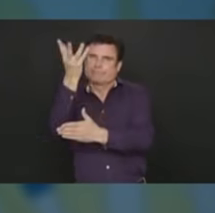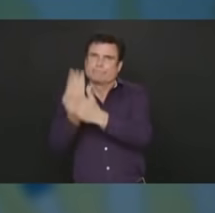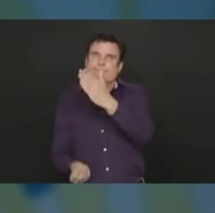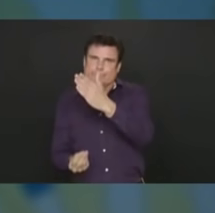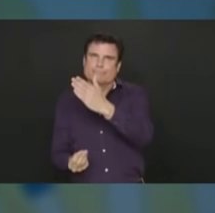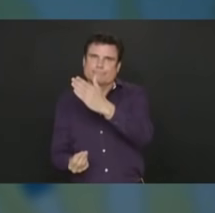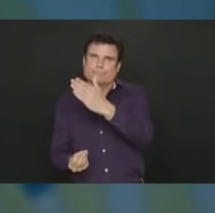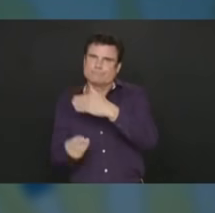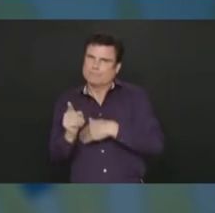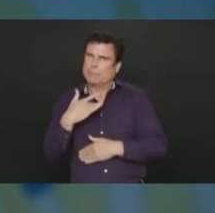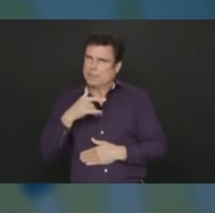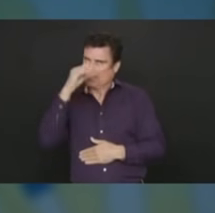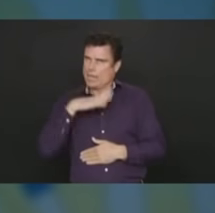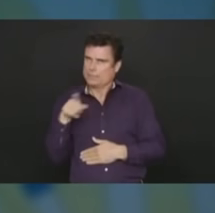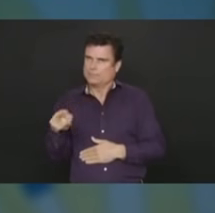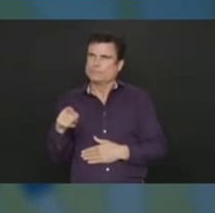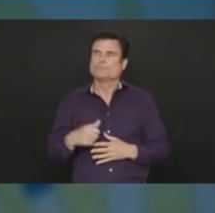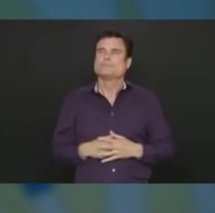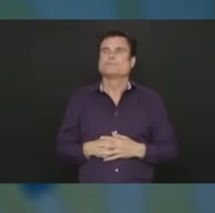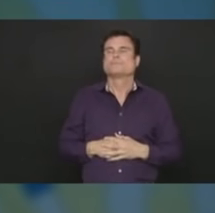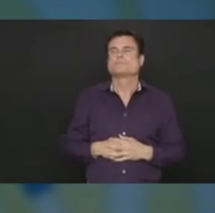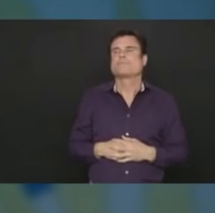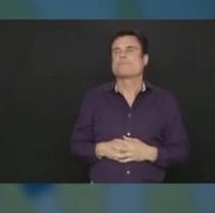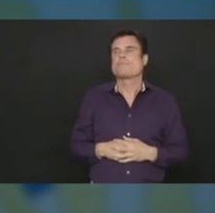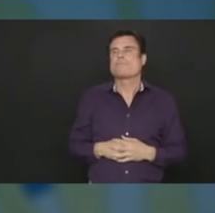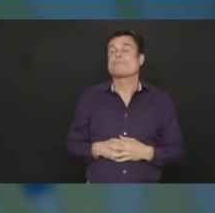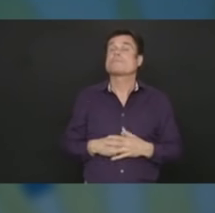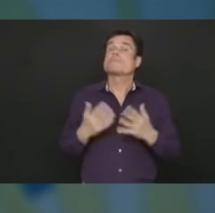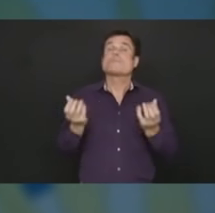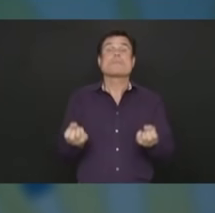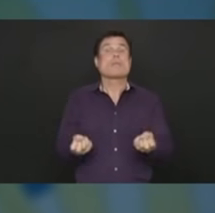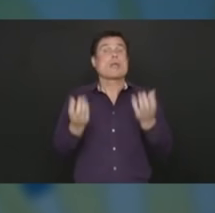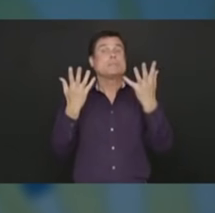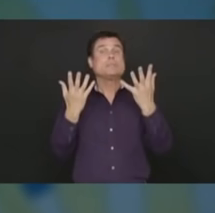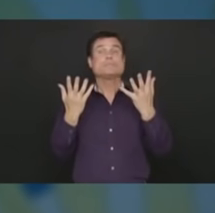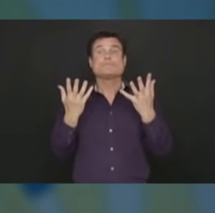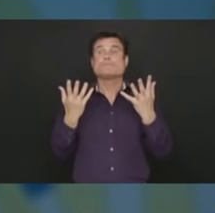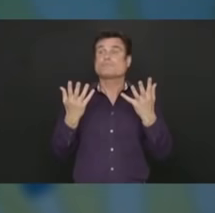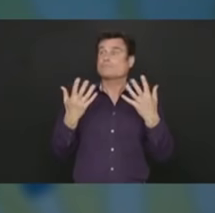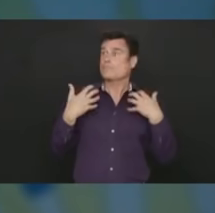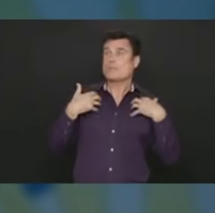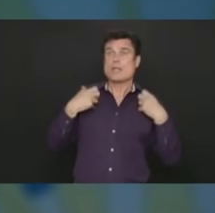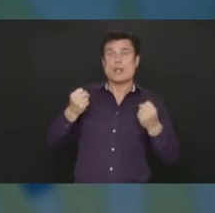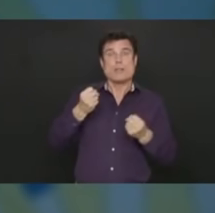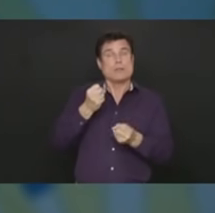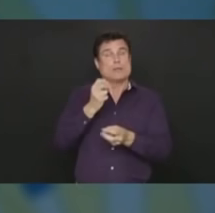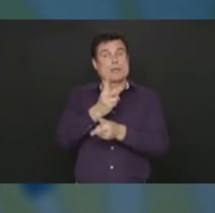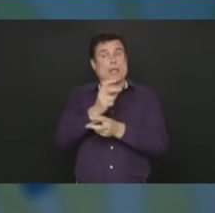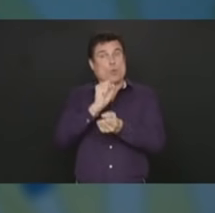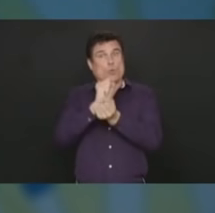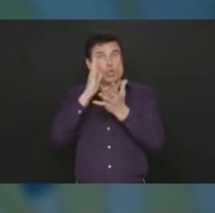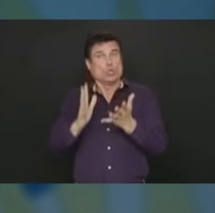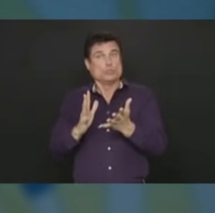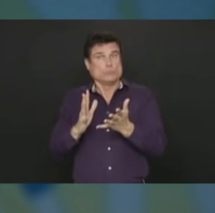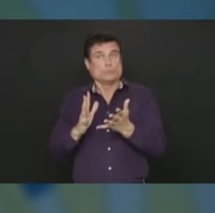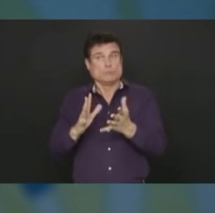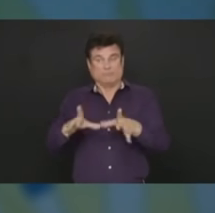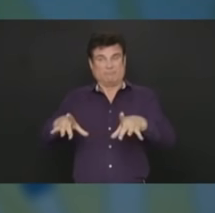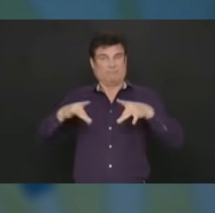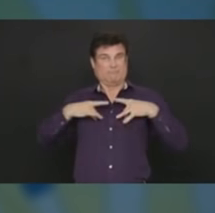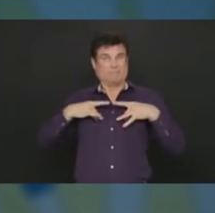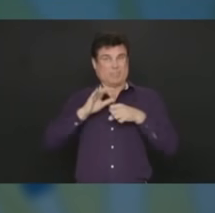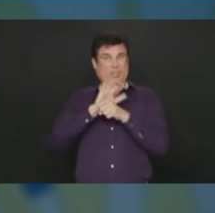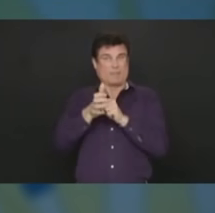all healthcare workers as of April 28th. And so what we're talking about is anybody who's one of the regulated